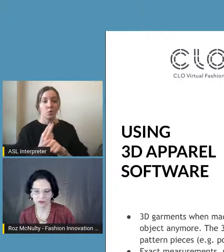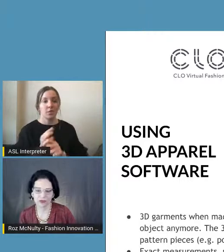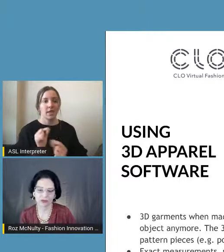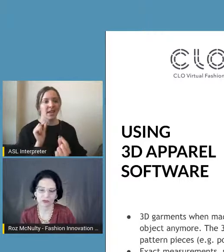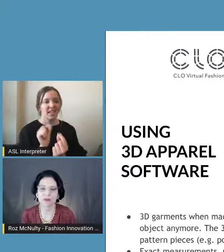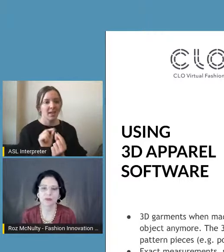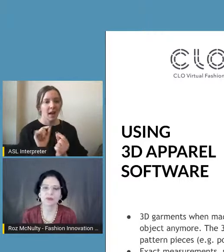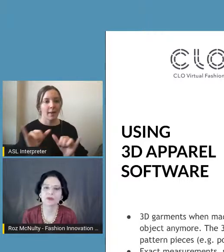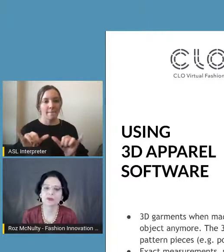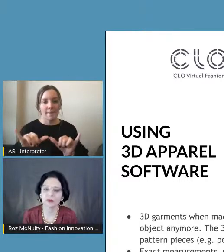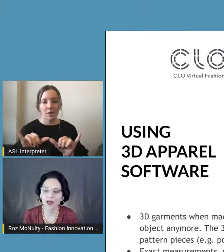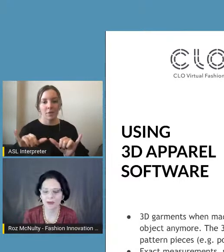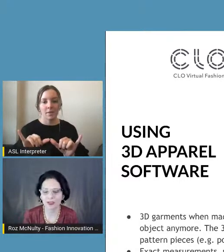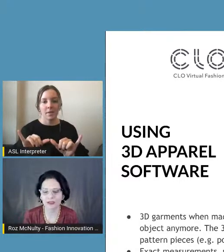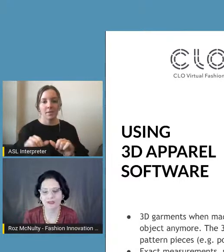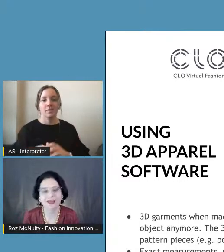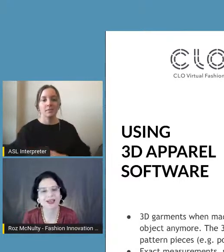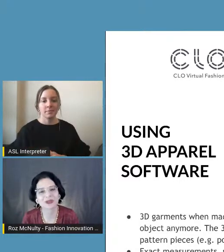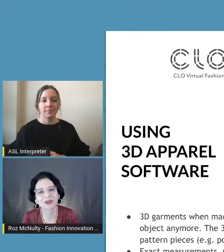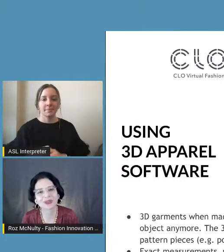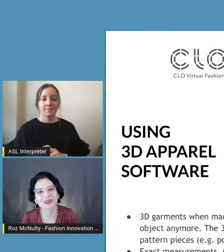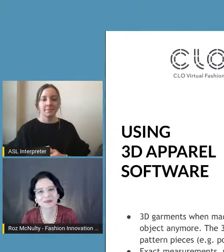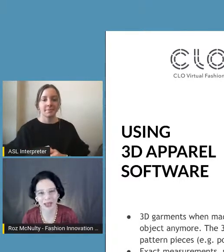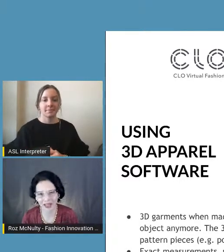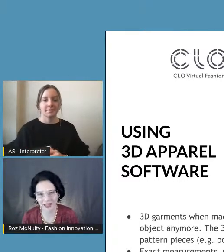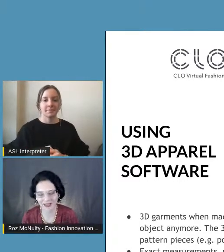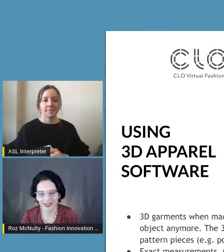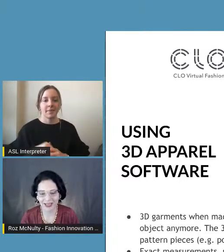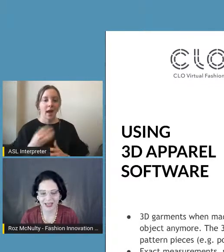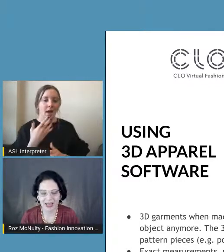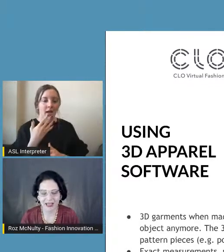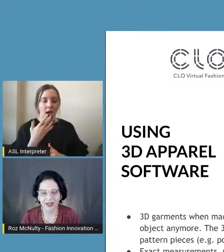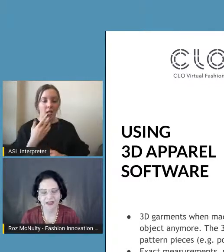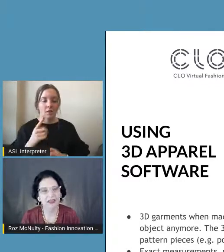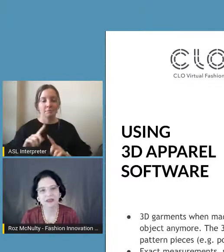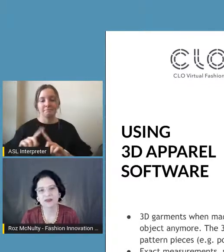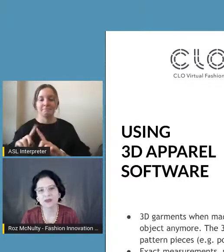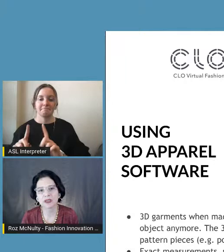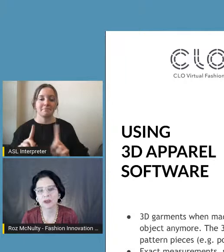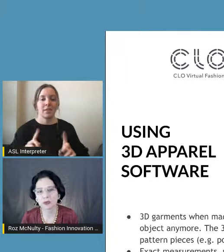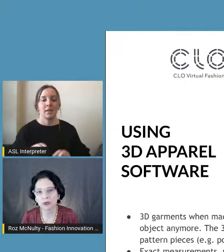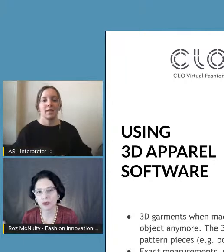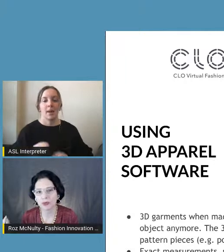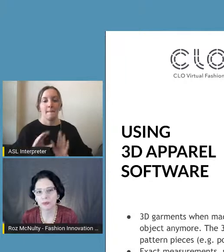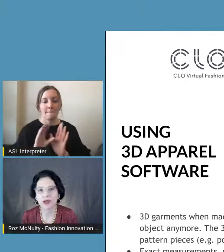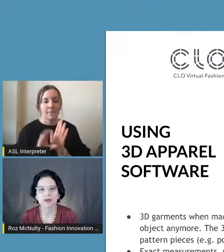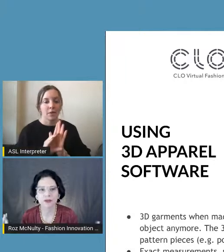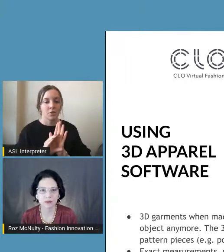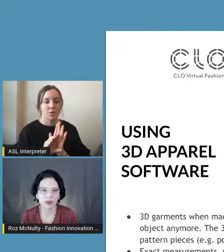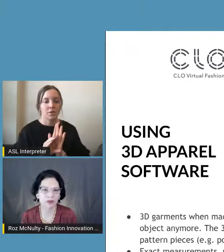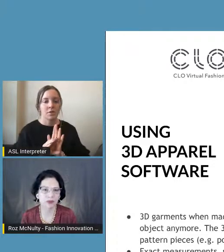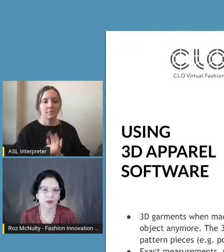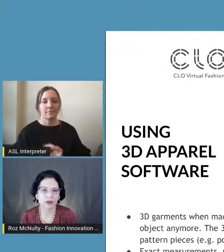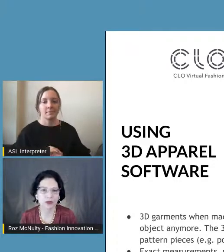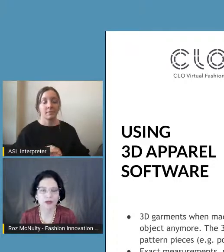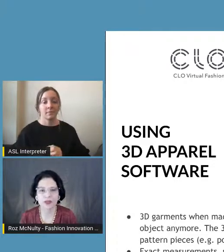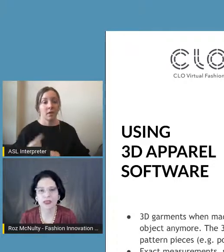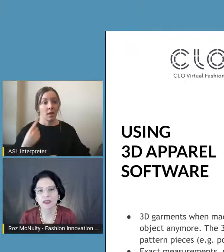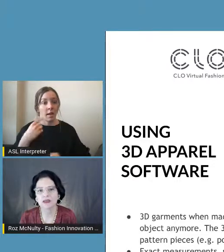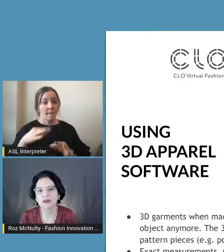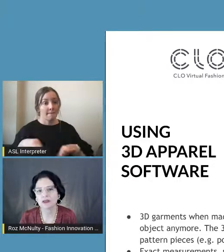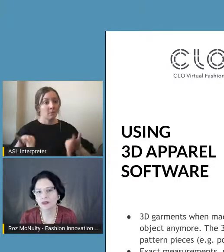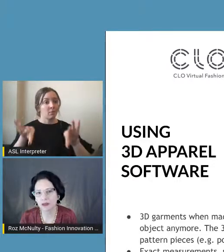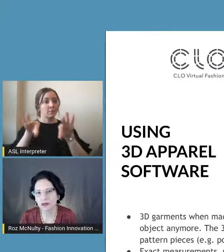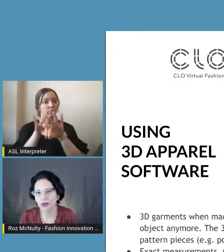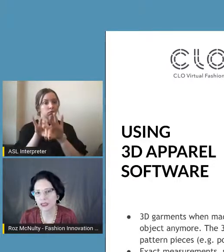top stitches, trims, graphics, colors, and math. And I think this is really important. We must remember that our